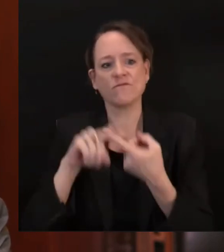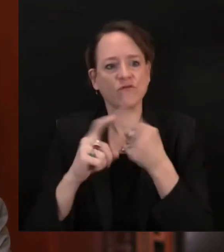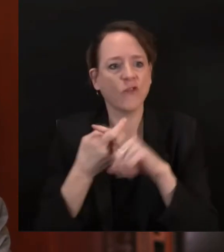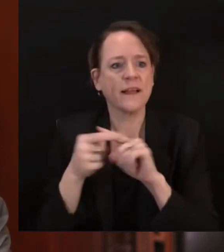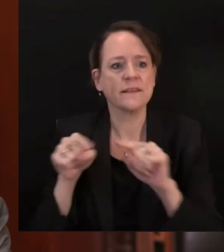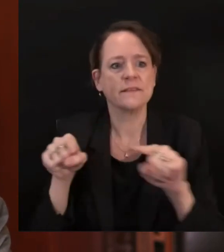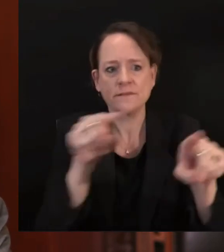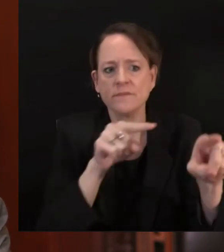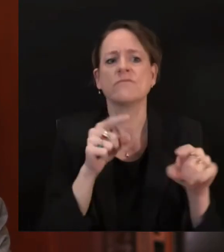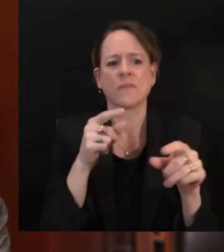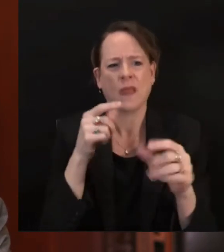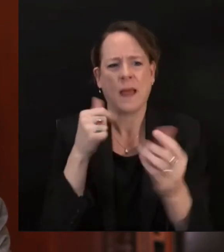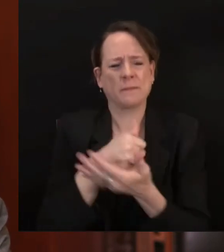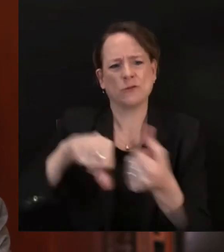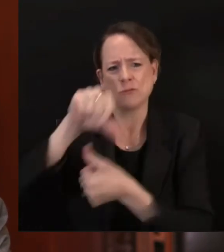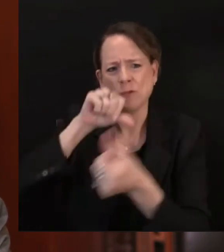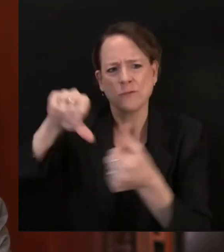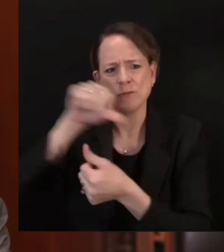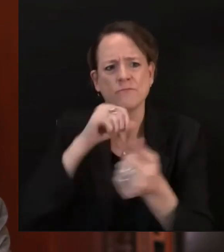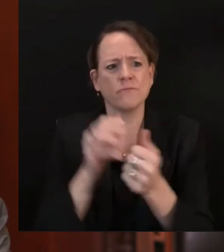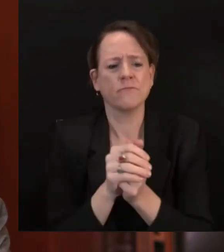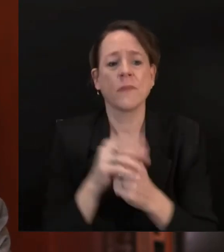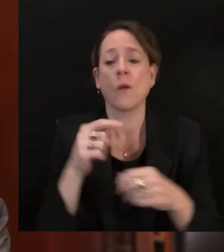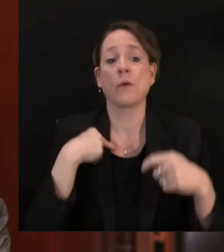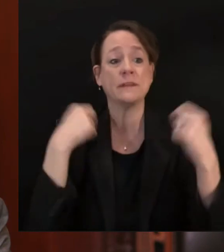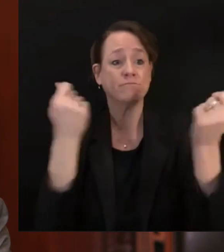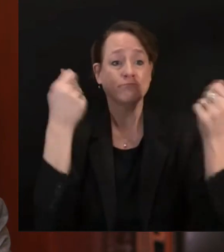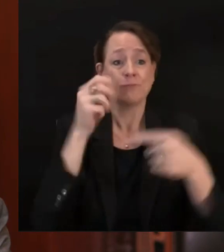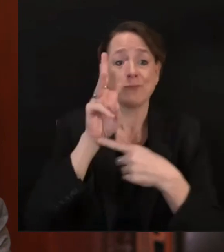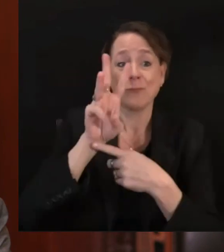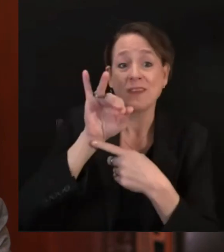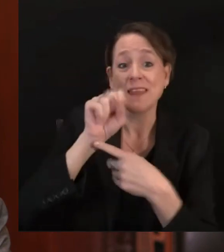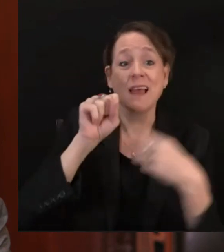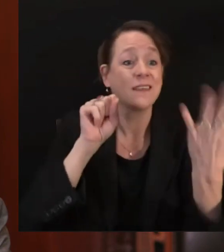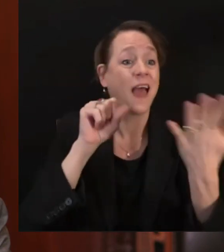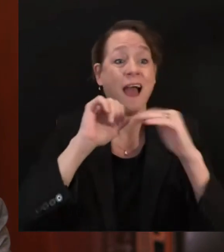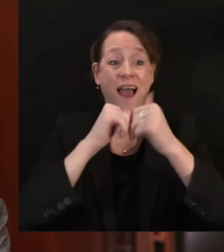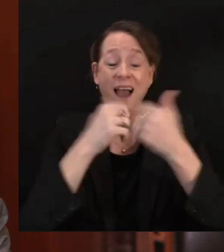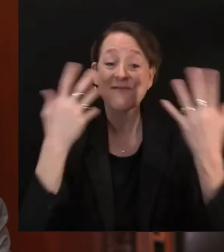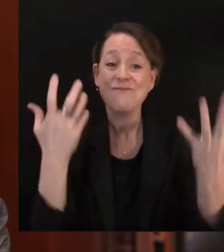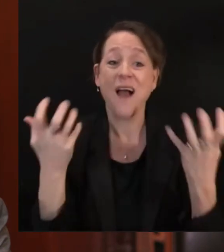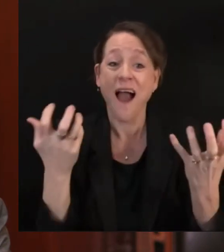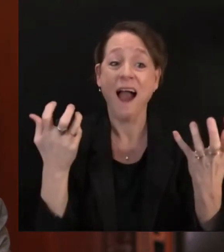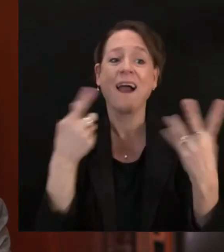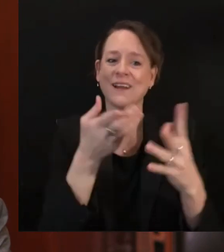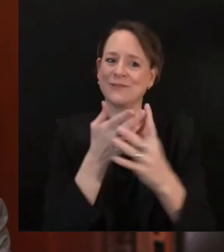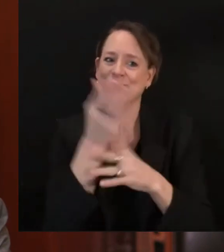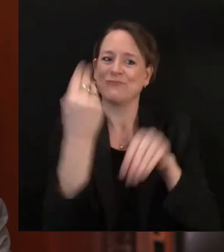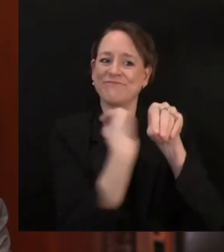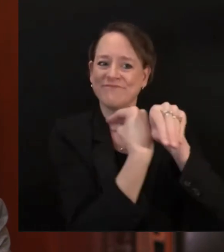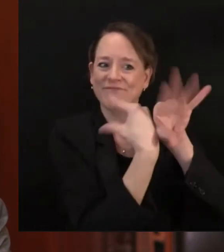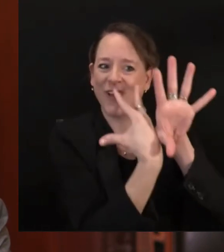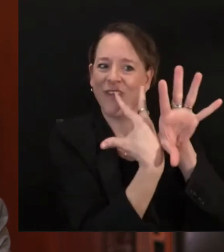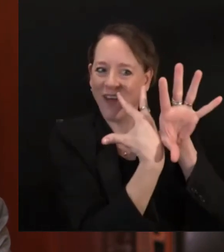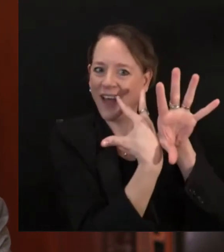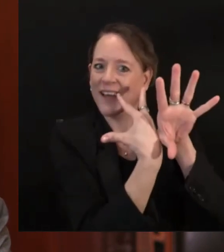virtually and within their own households. Don't host parties or gatherings at your home or anywhere else with people you don't live